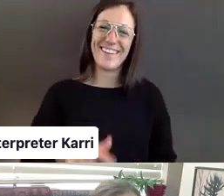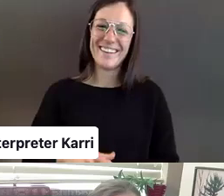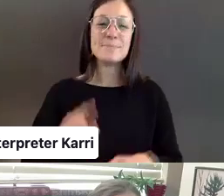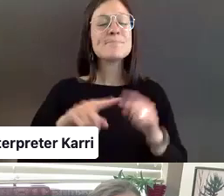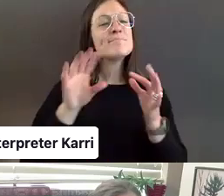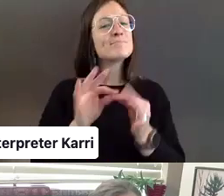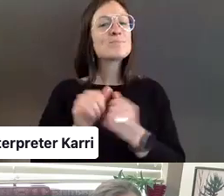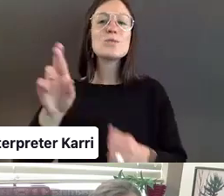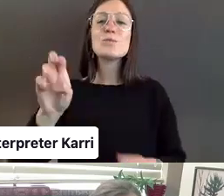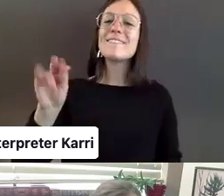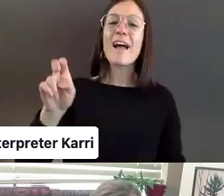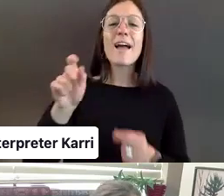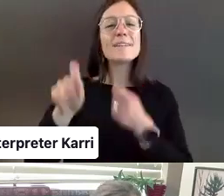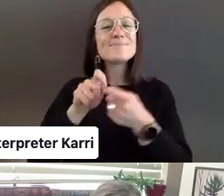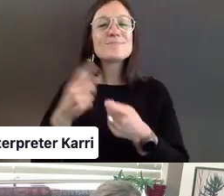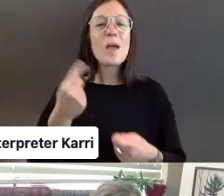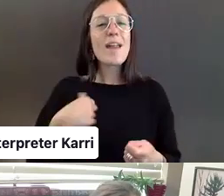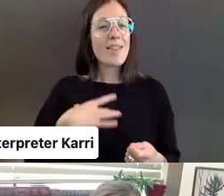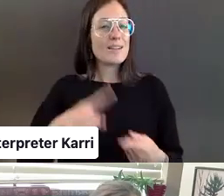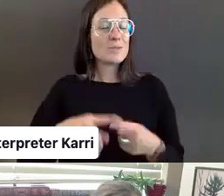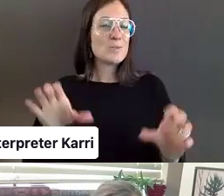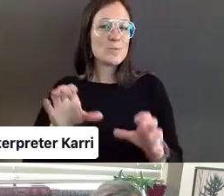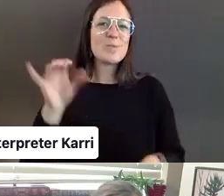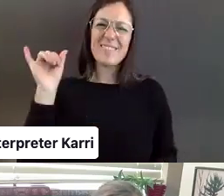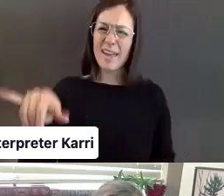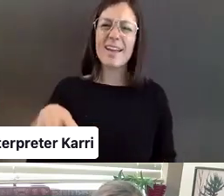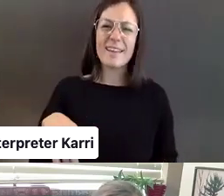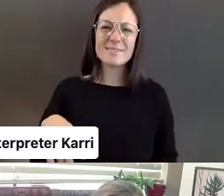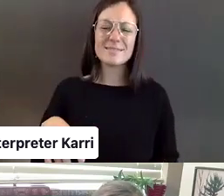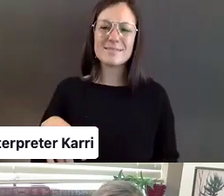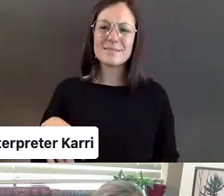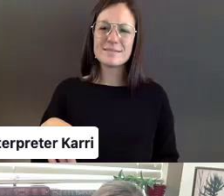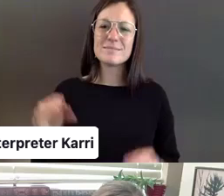refining like the kinds of things I would like to do, that was more